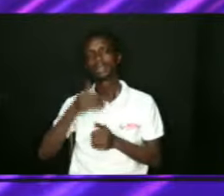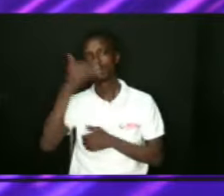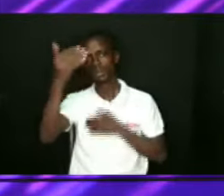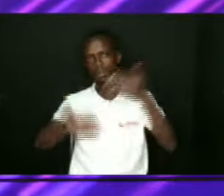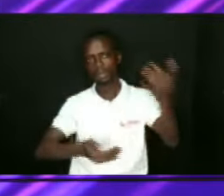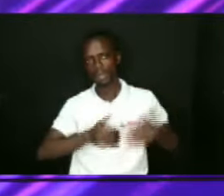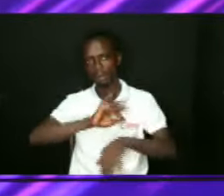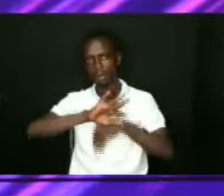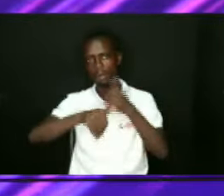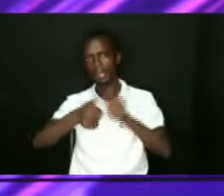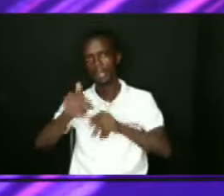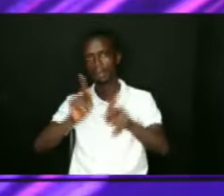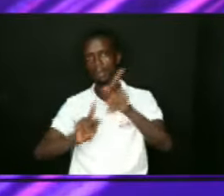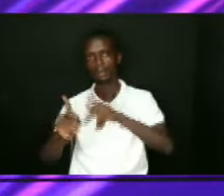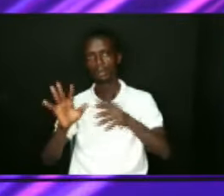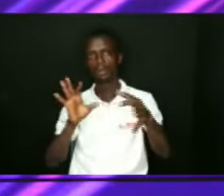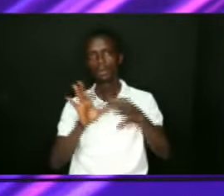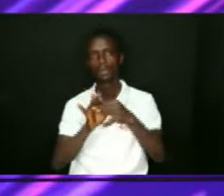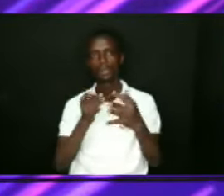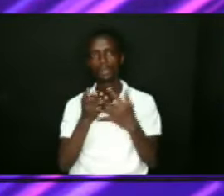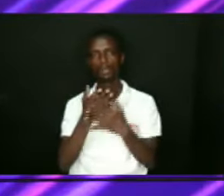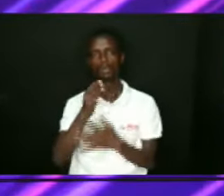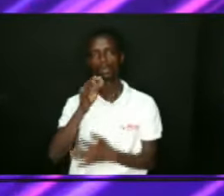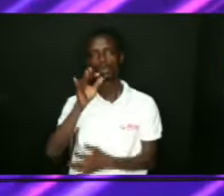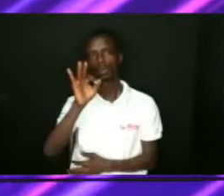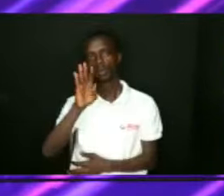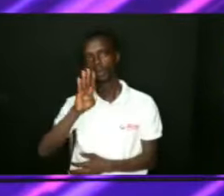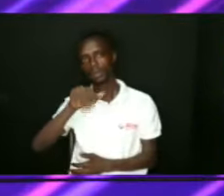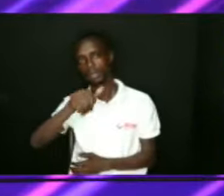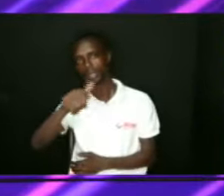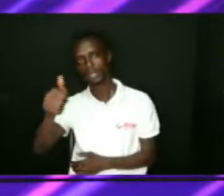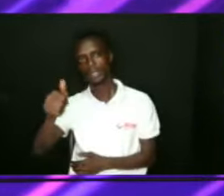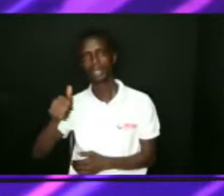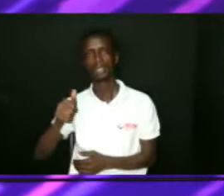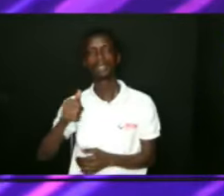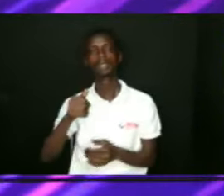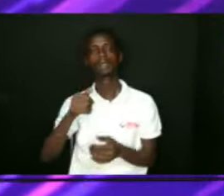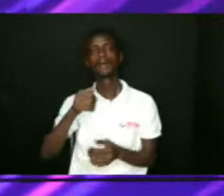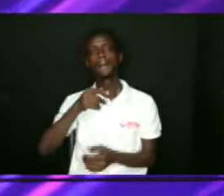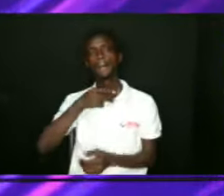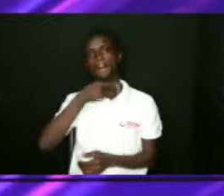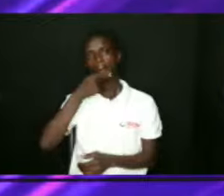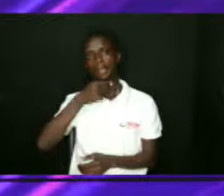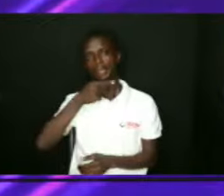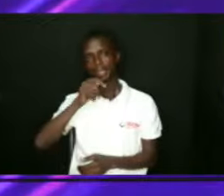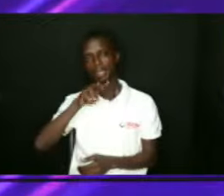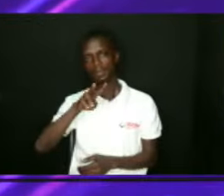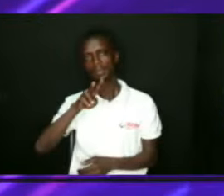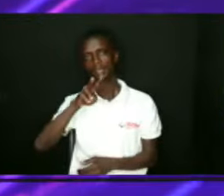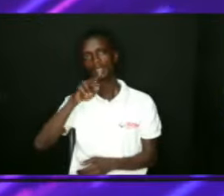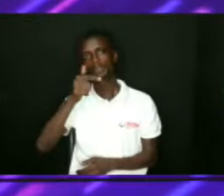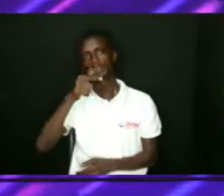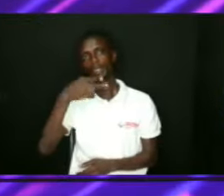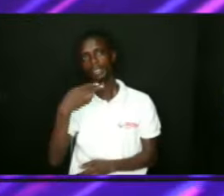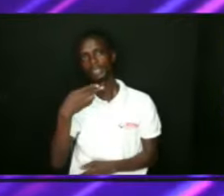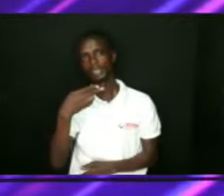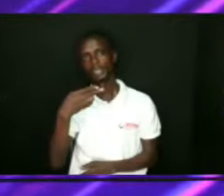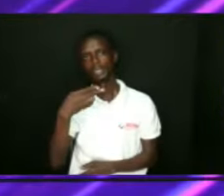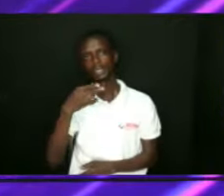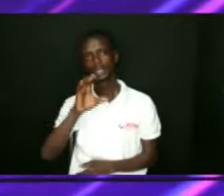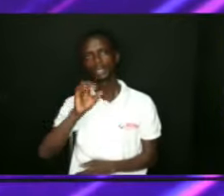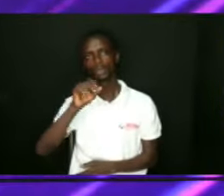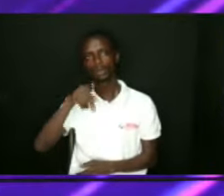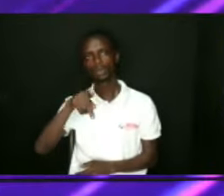are joining us on our various social media handles. We are on Pen TV GH and the COPHQ on